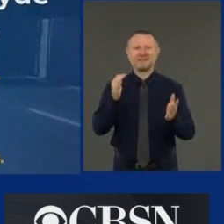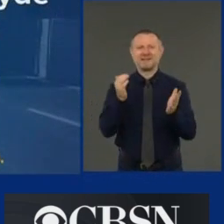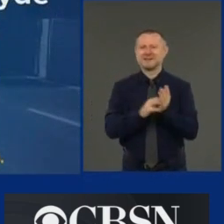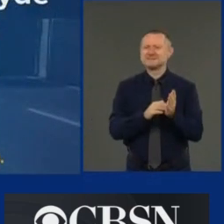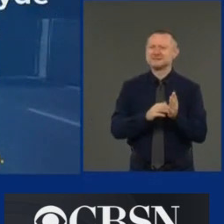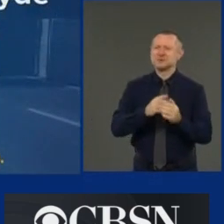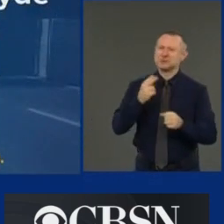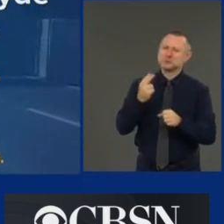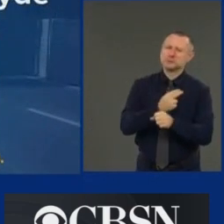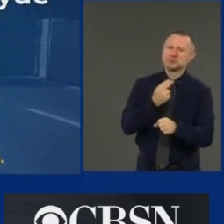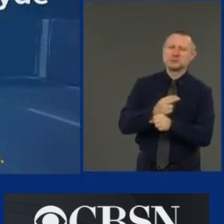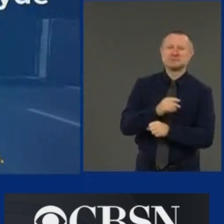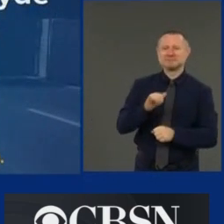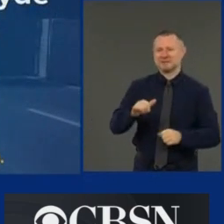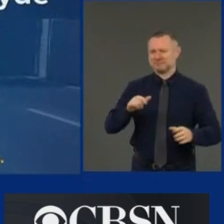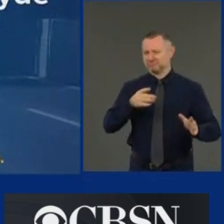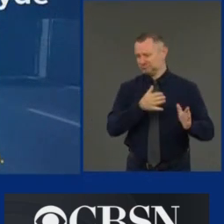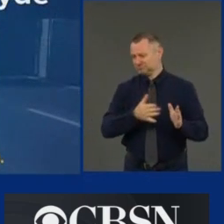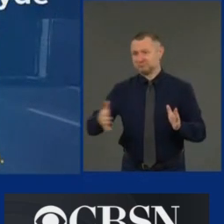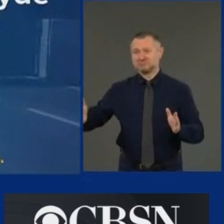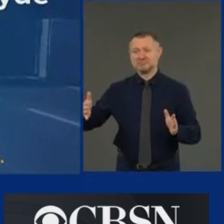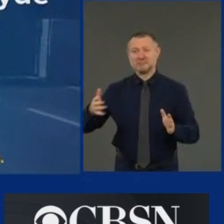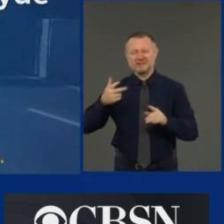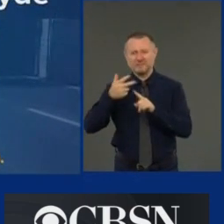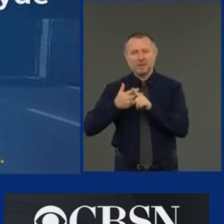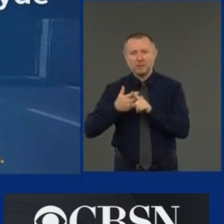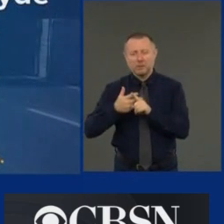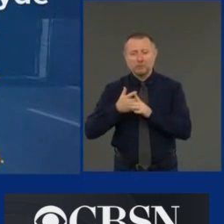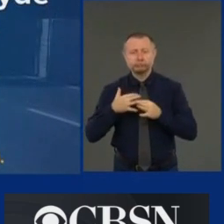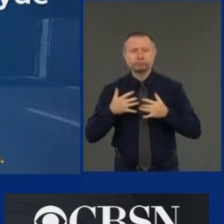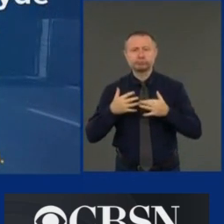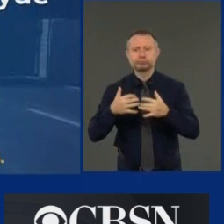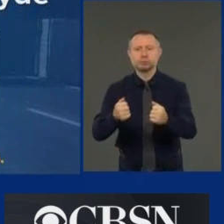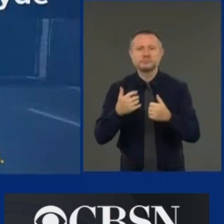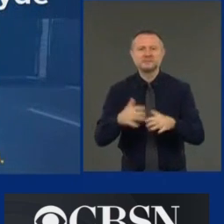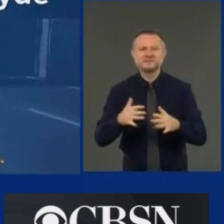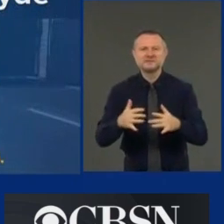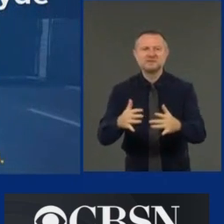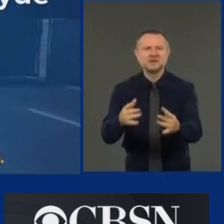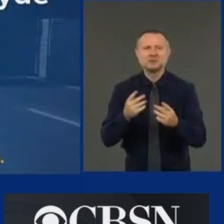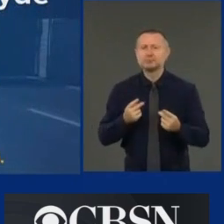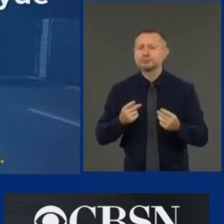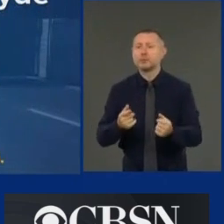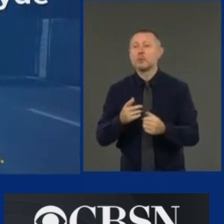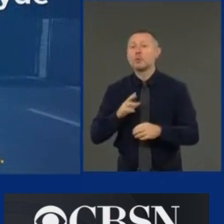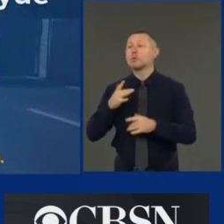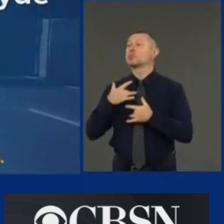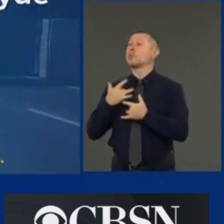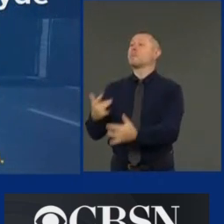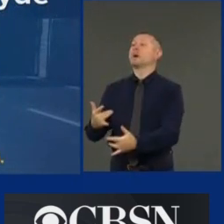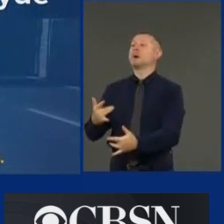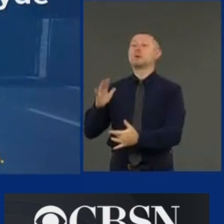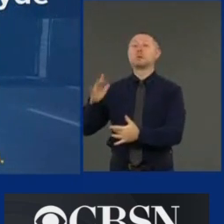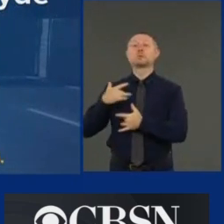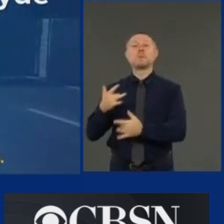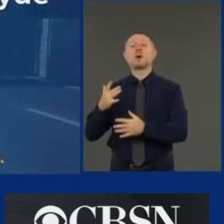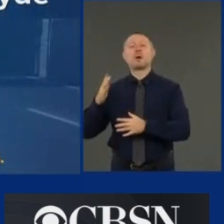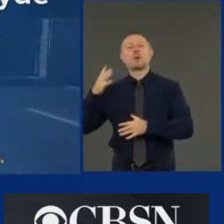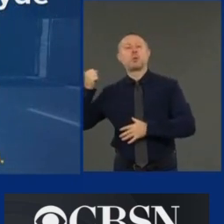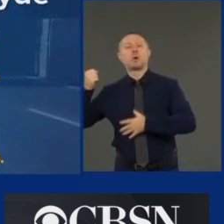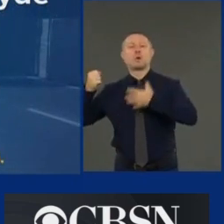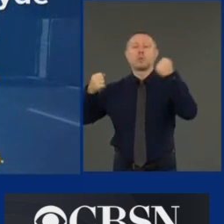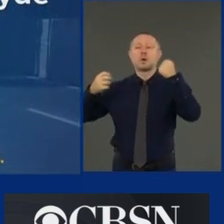to actually get more done than they would have normally gotten done. We just cut a ribbon at